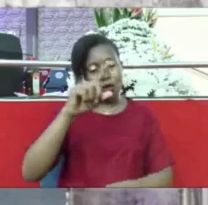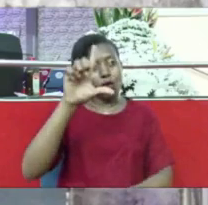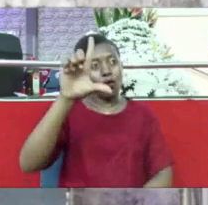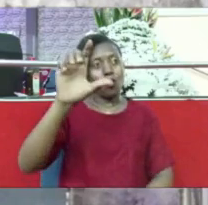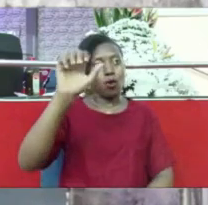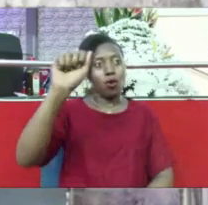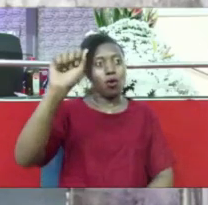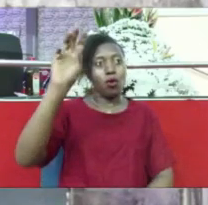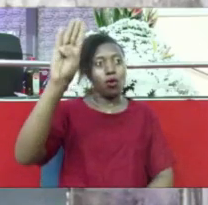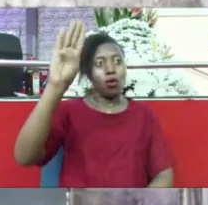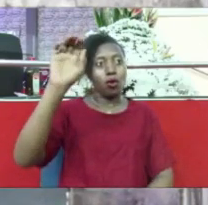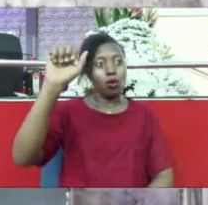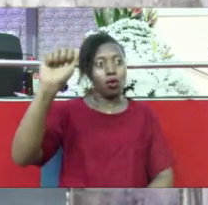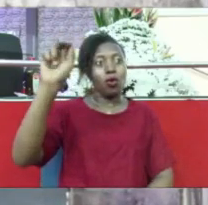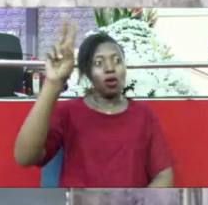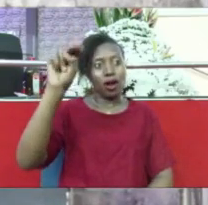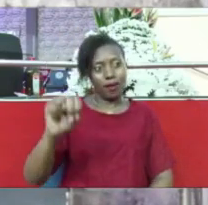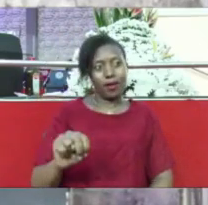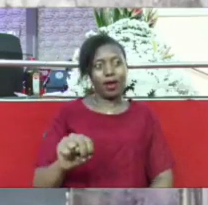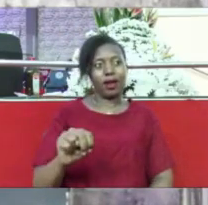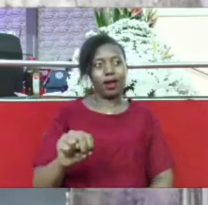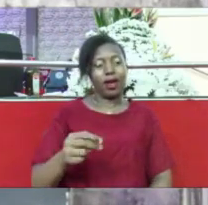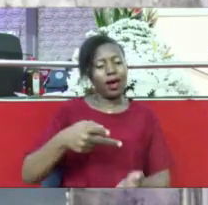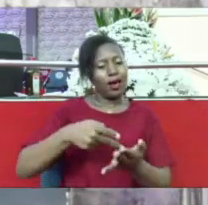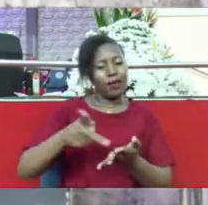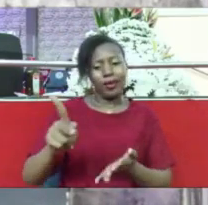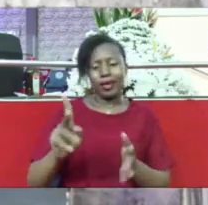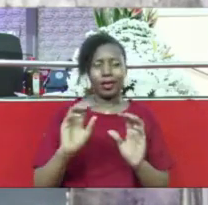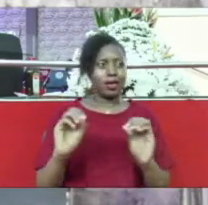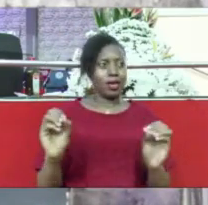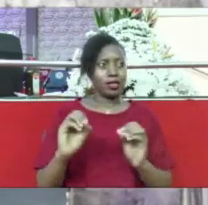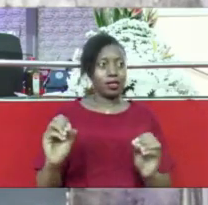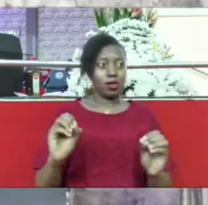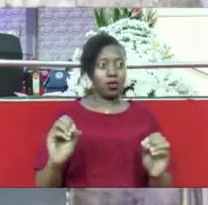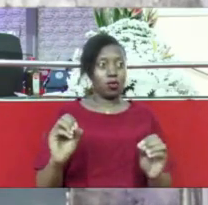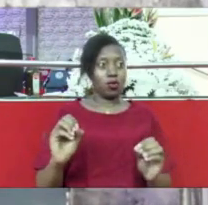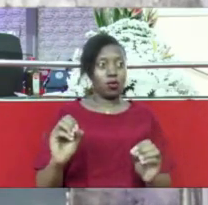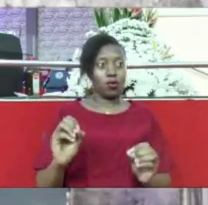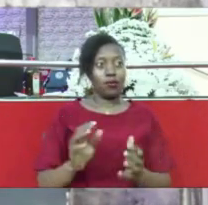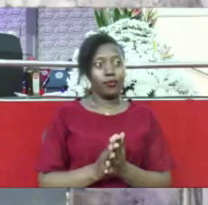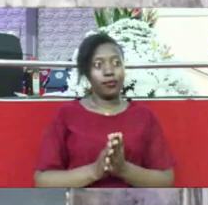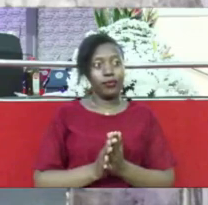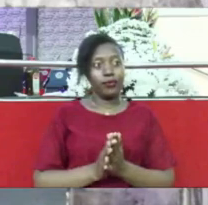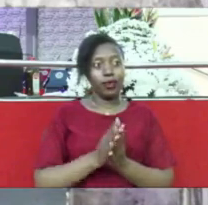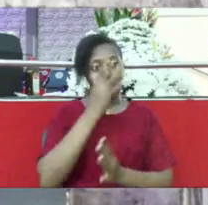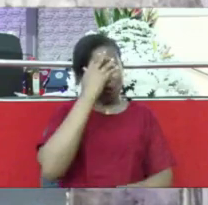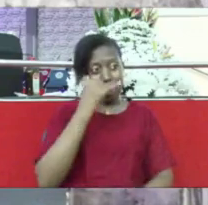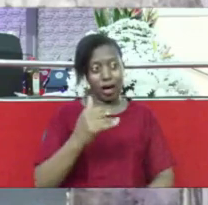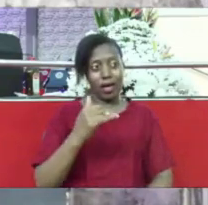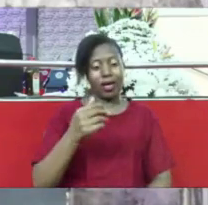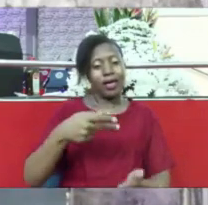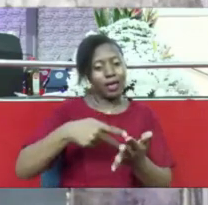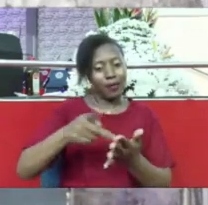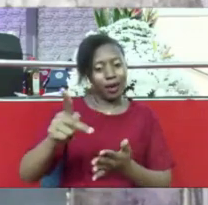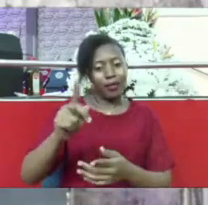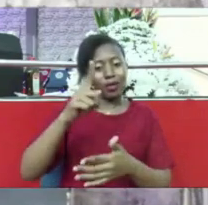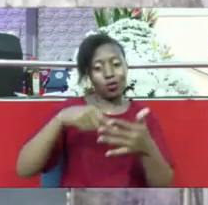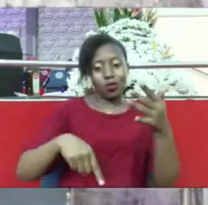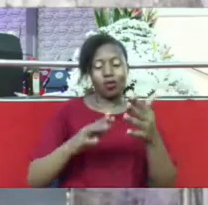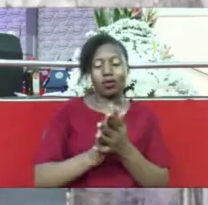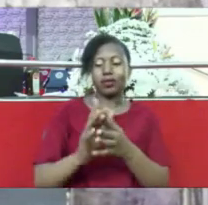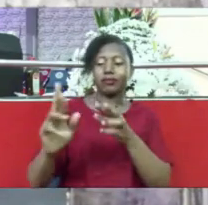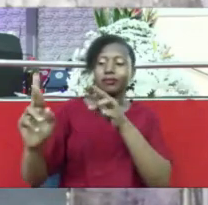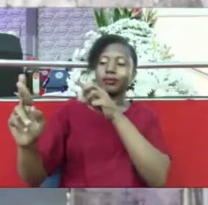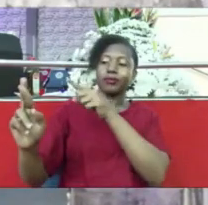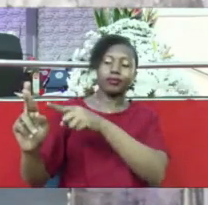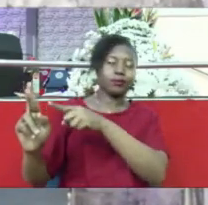wages. Na hakuwa anapokea mshahara. Because the wages were supposed to be credited for Rachel. Kwa sababu mshahara ilikuwa ni yule